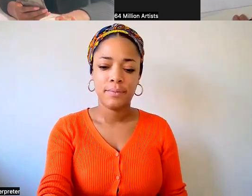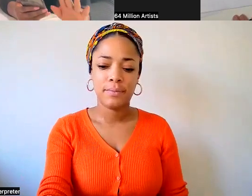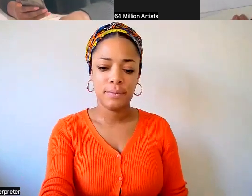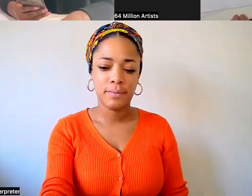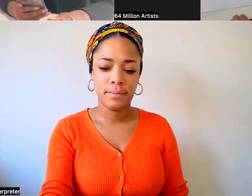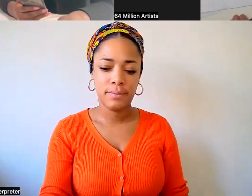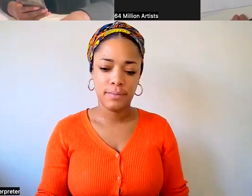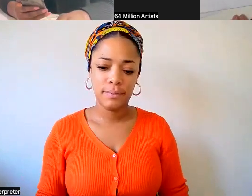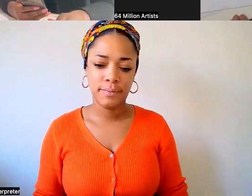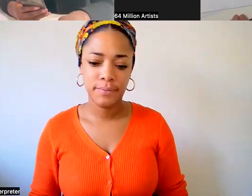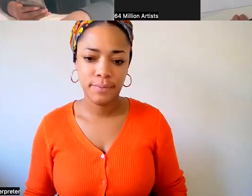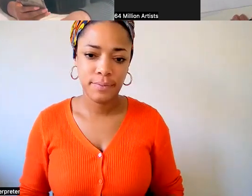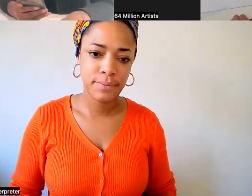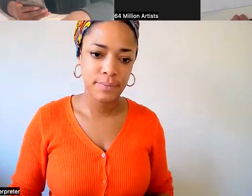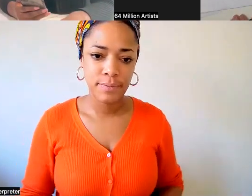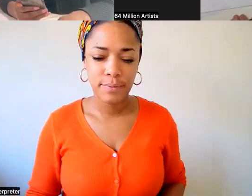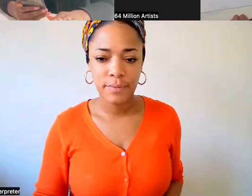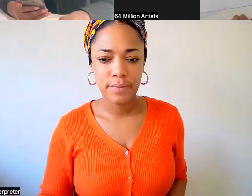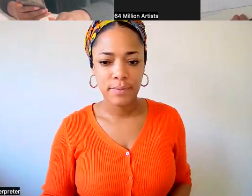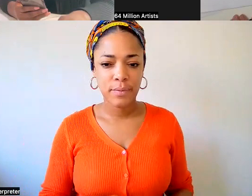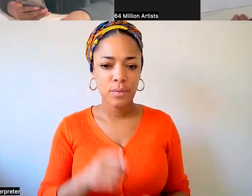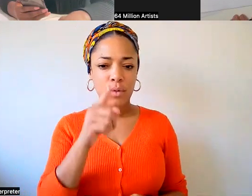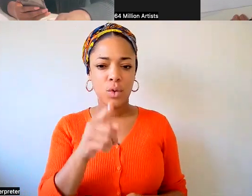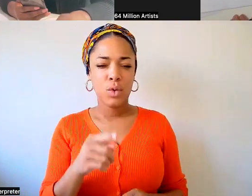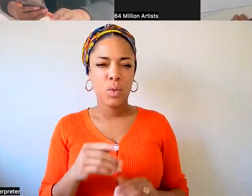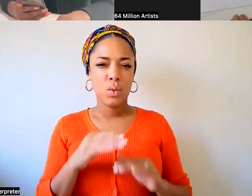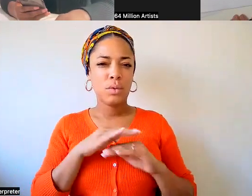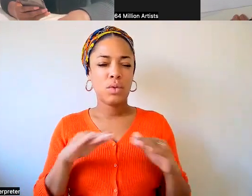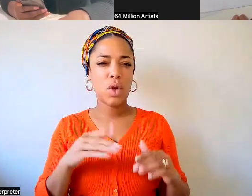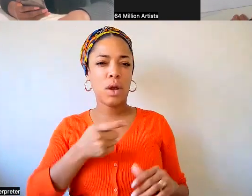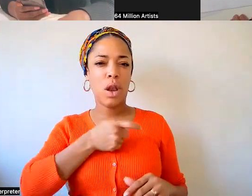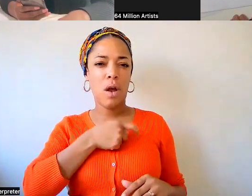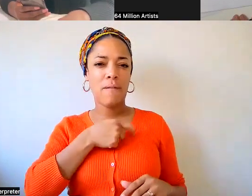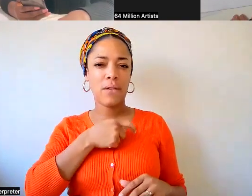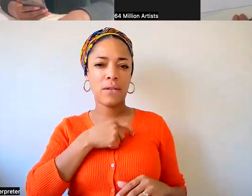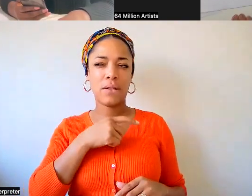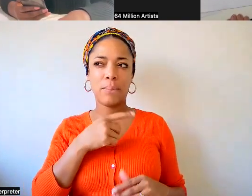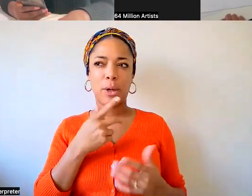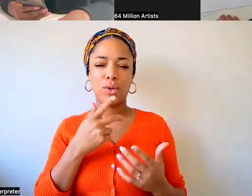Yes. How do you not get nervous when reading your poem in front of such a big audience?